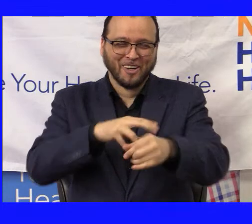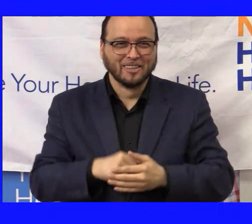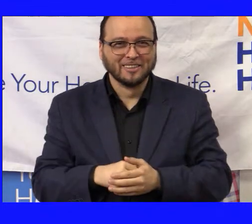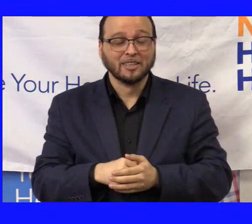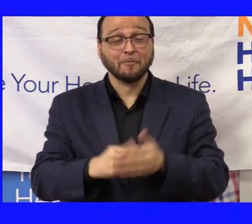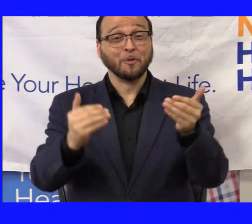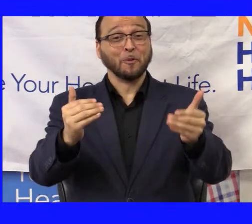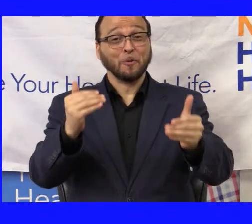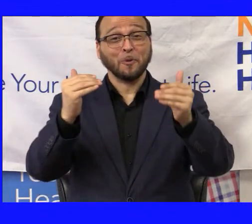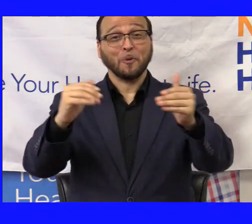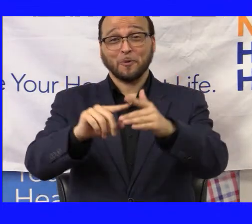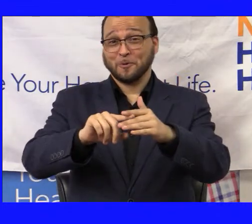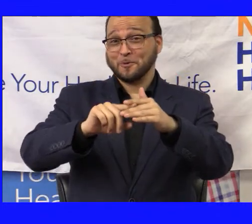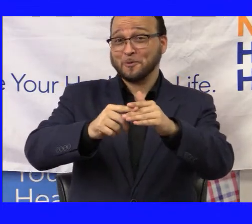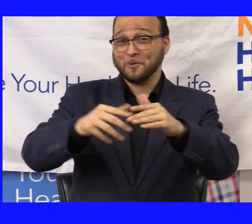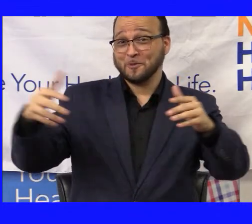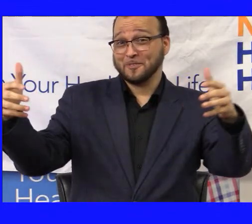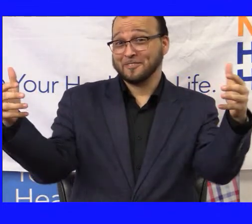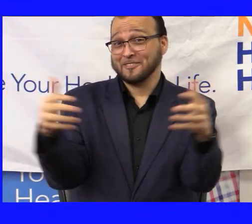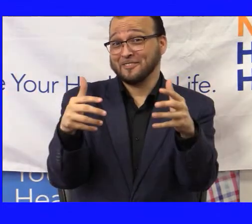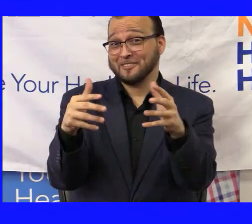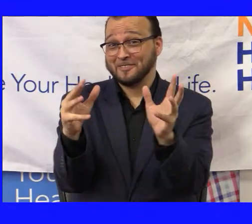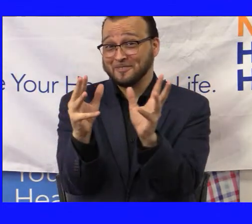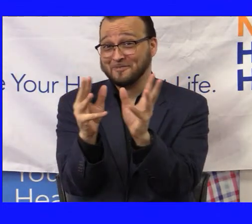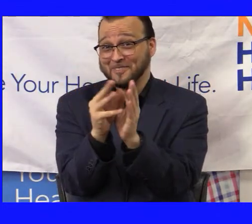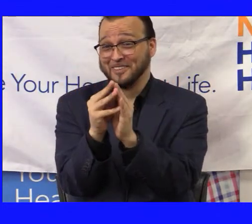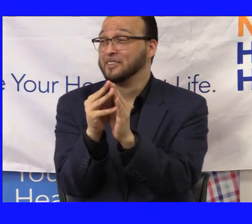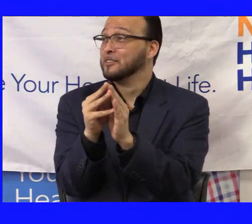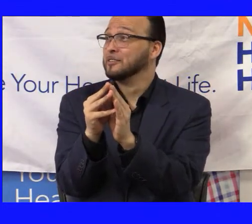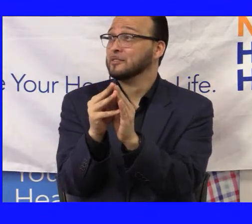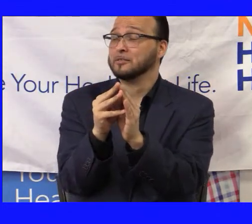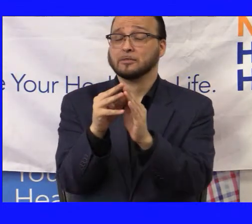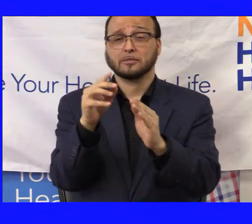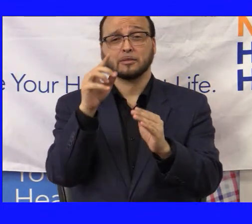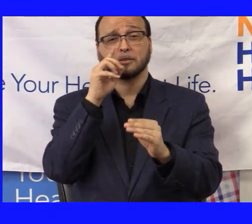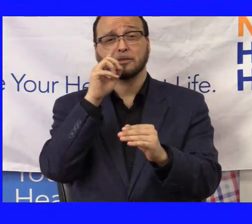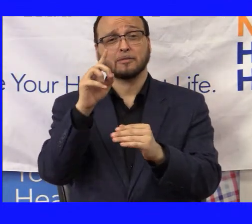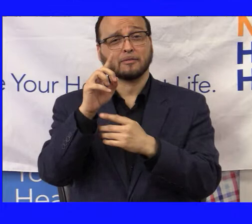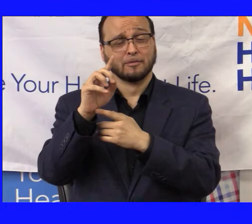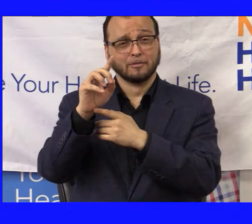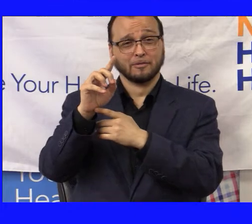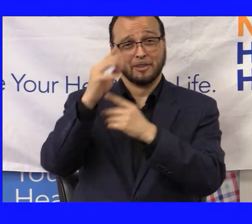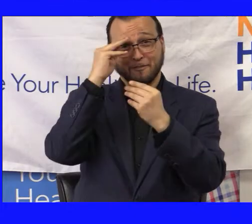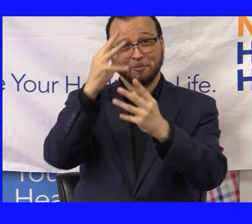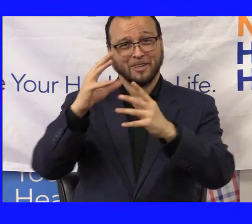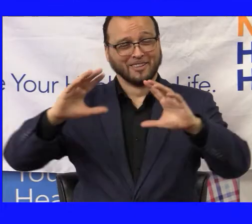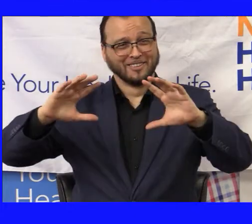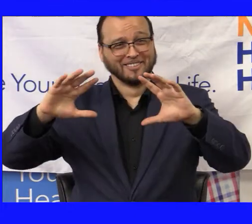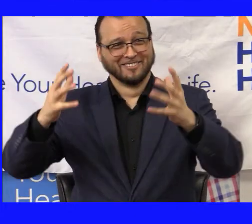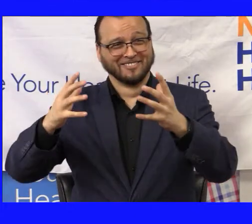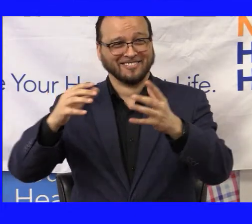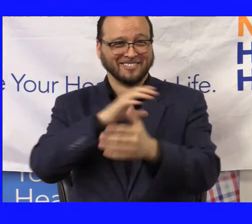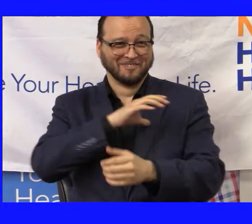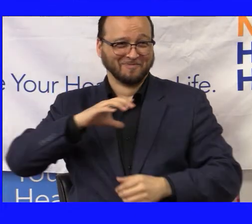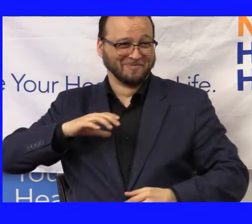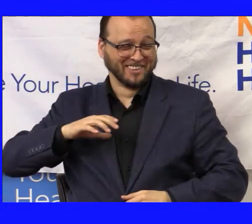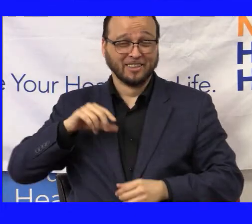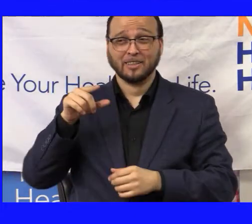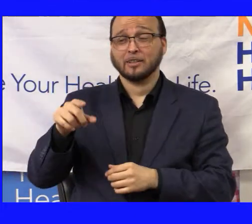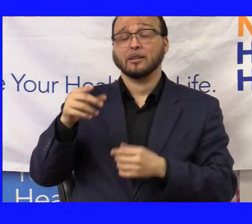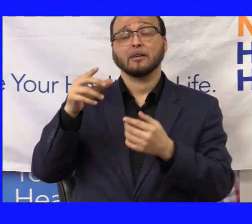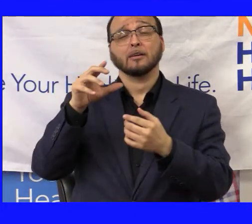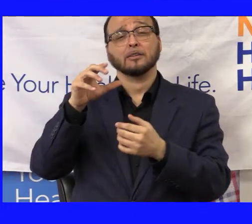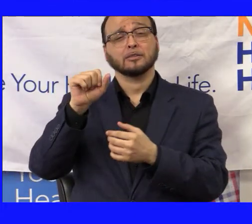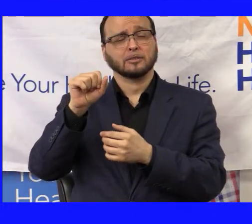the MDPA as well as the Information Technology Committee. As Calicia mentioned, Scott French will be here as a full voting